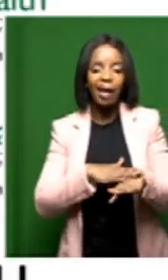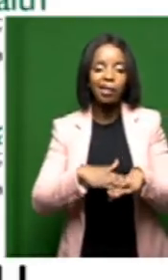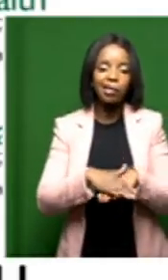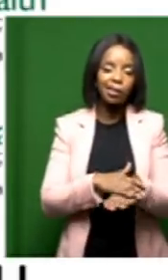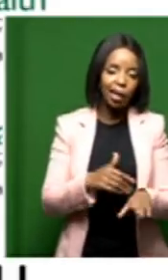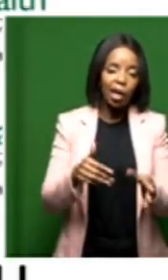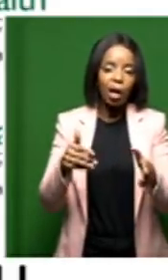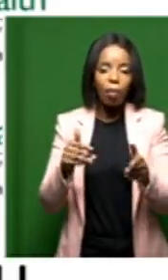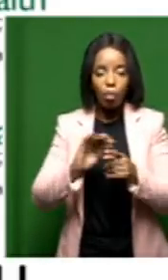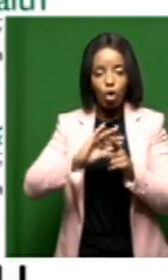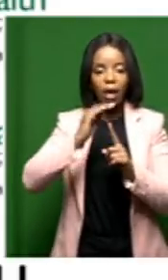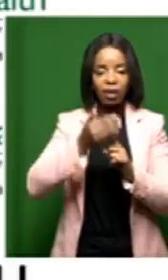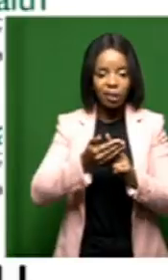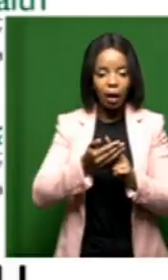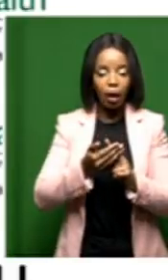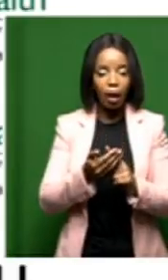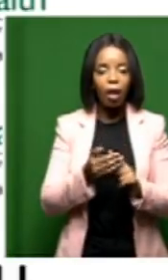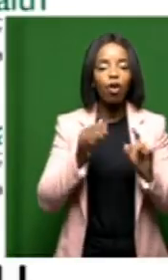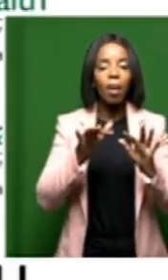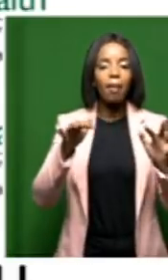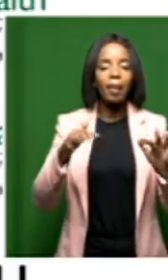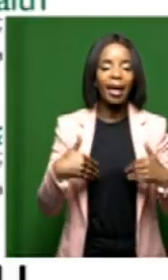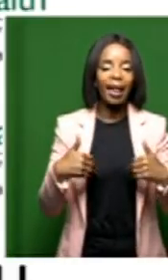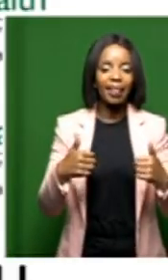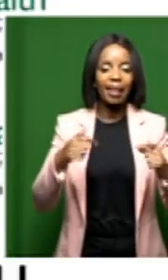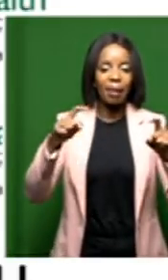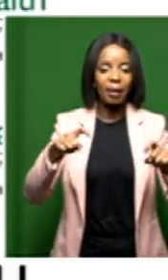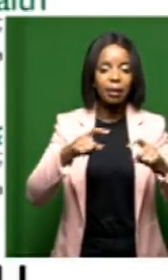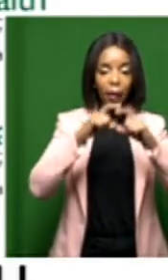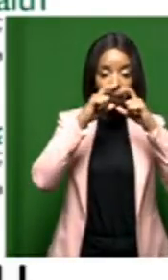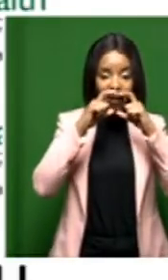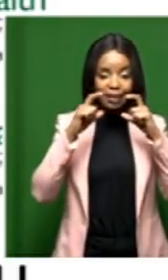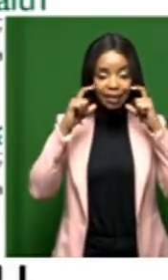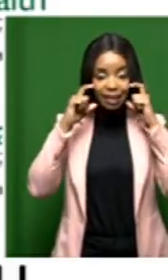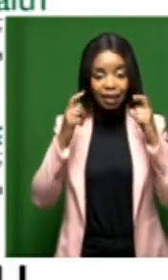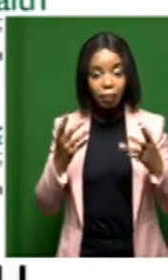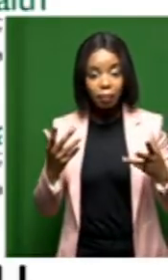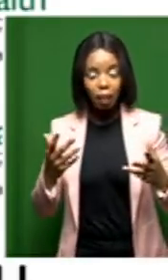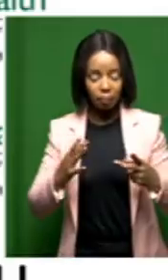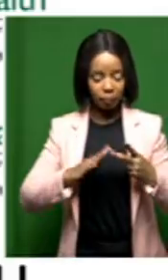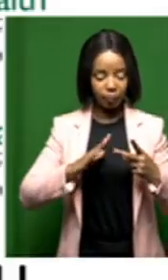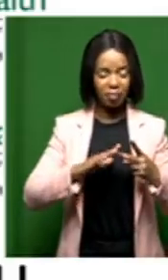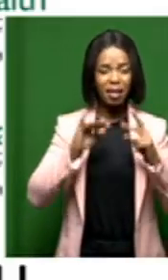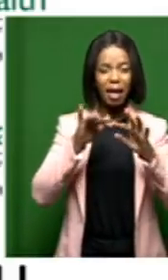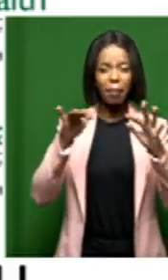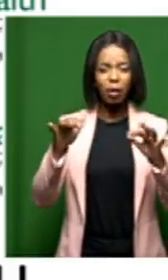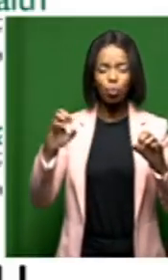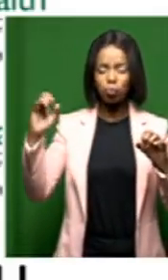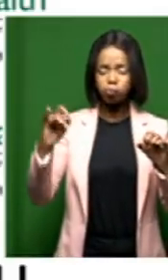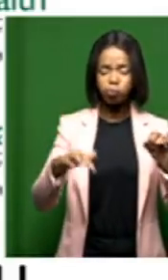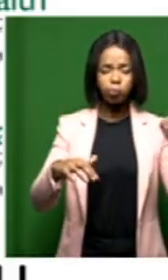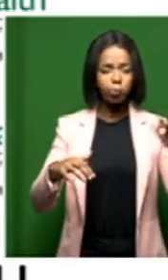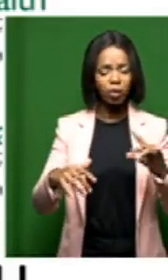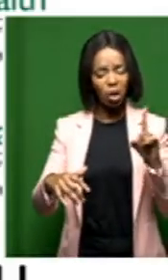terms of public health, wearing of masks being necessary, avoiding crowds, big numbers